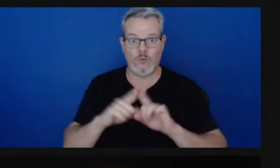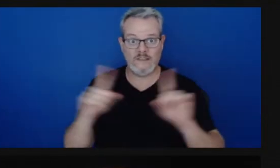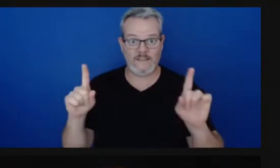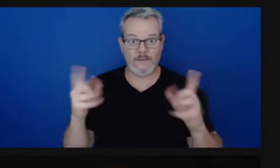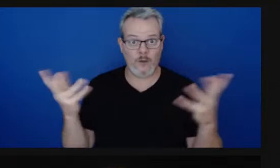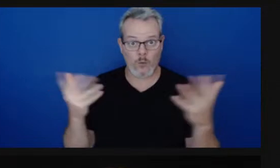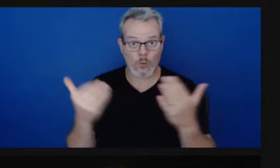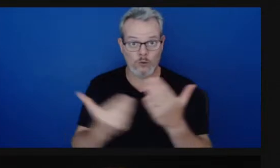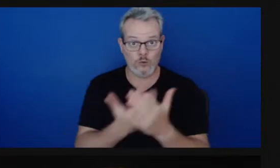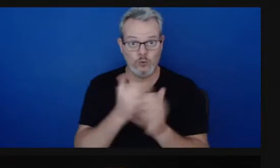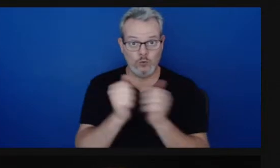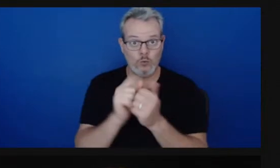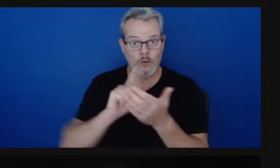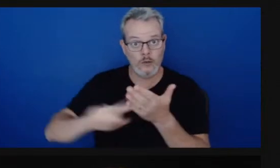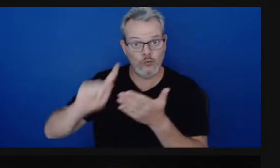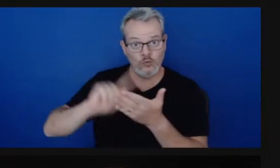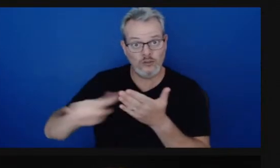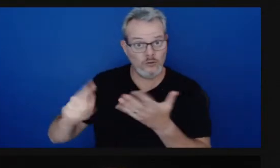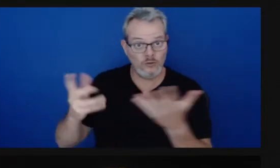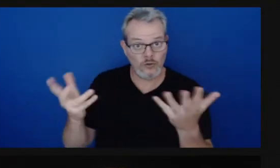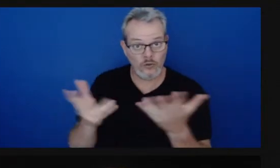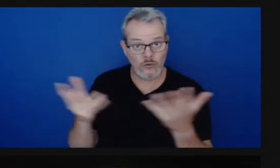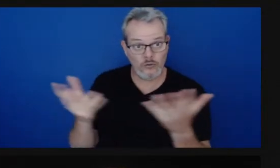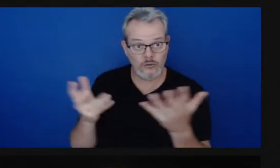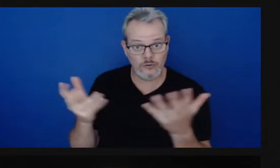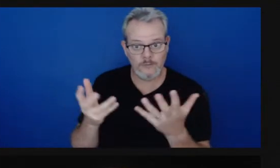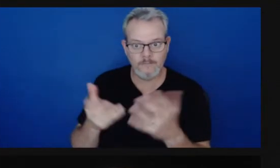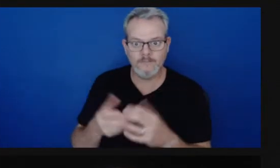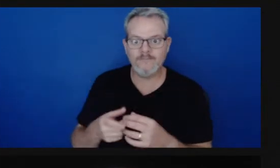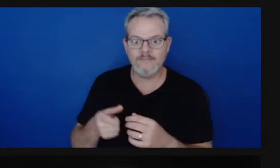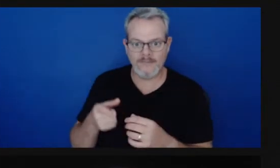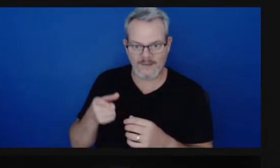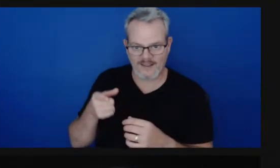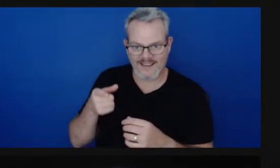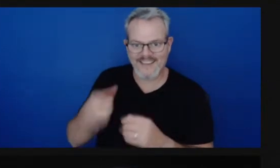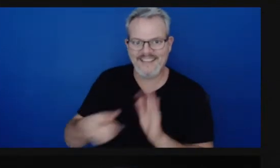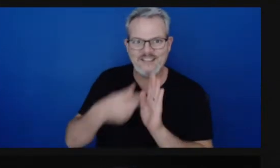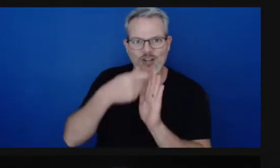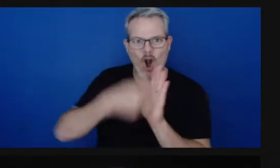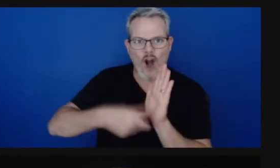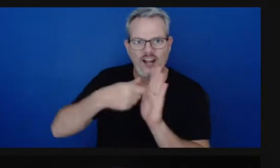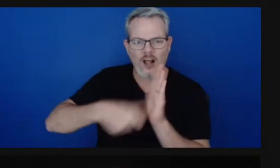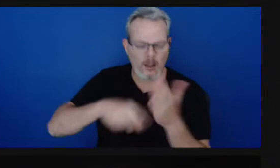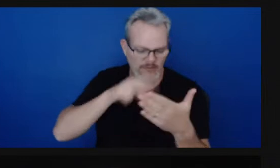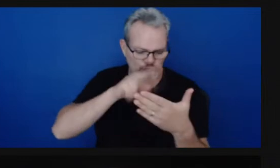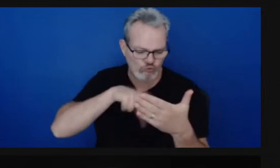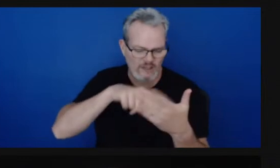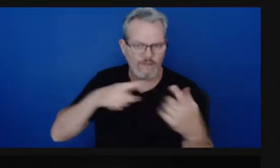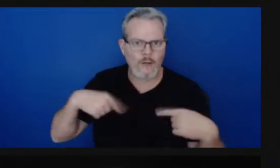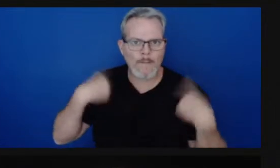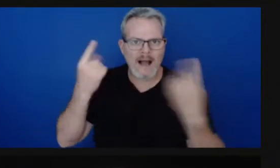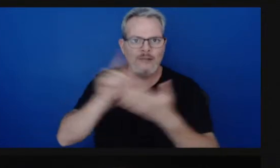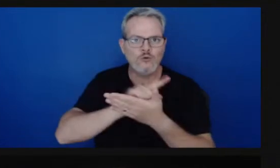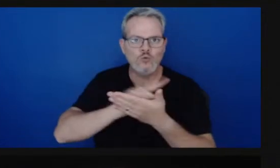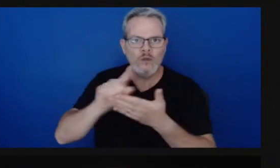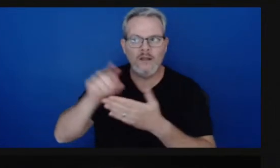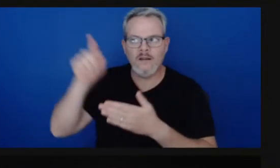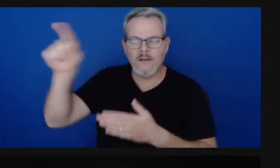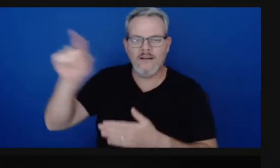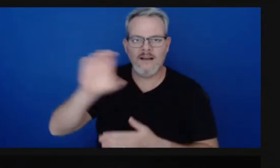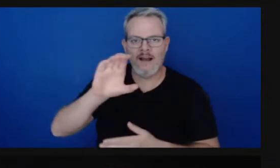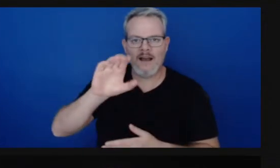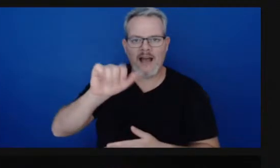now? This is a article that's been making the rounds for the past week here out of Caltech.